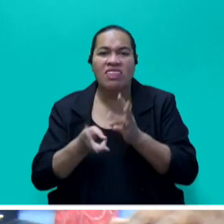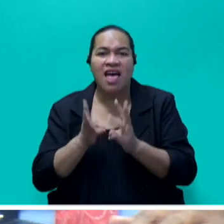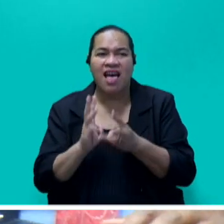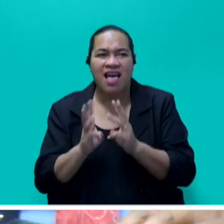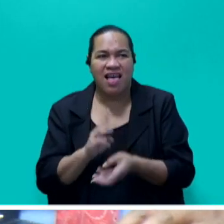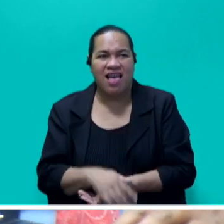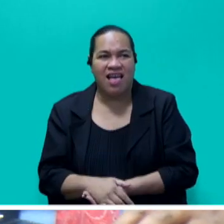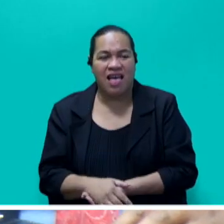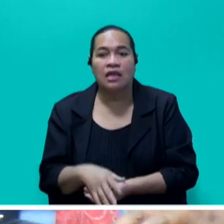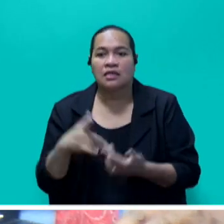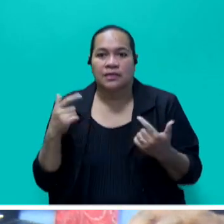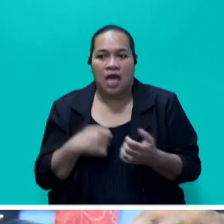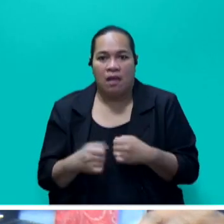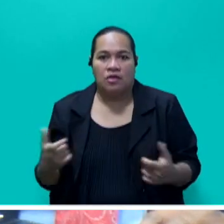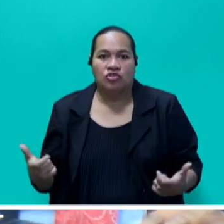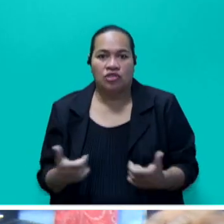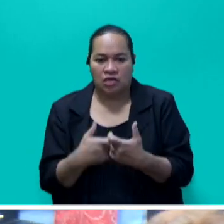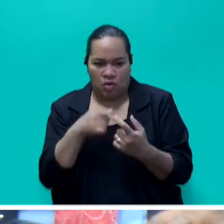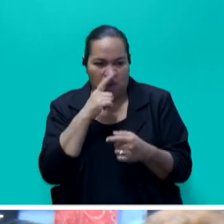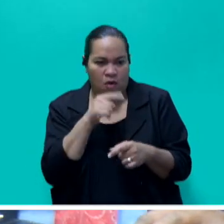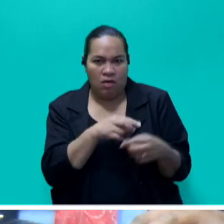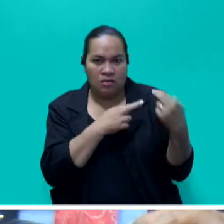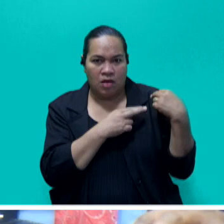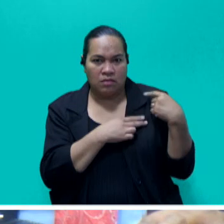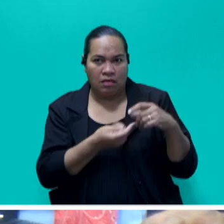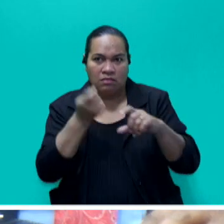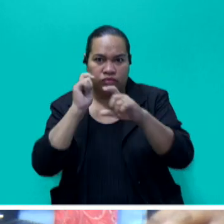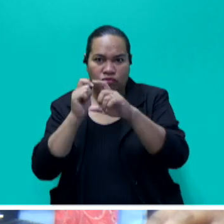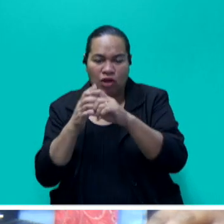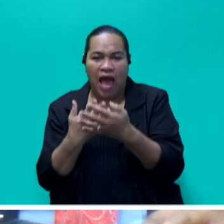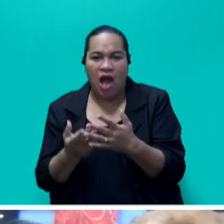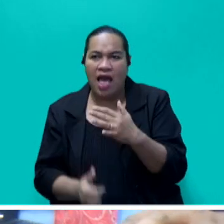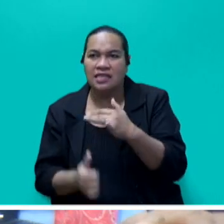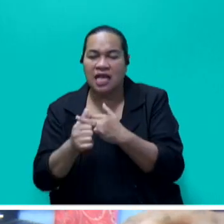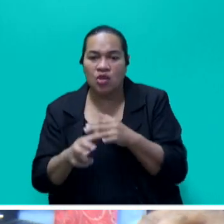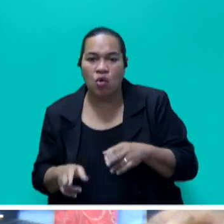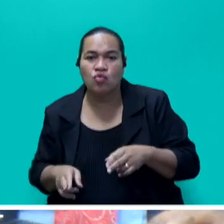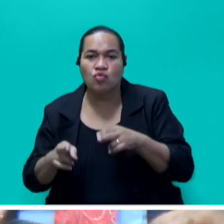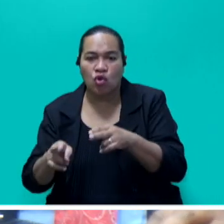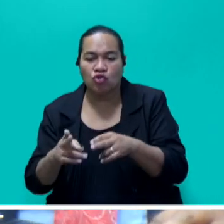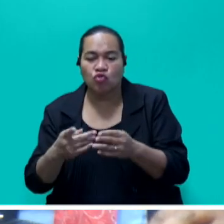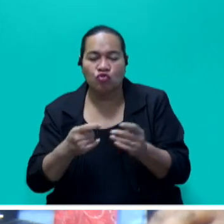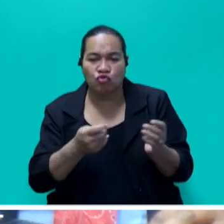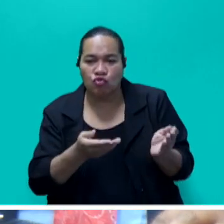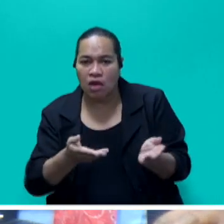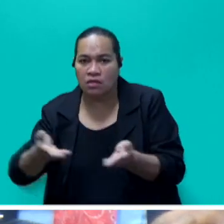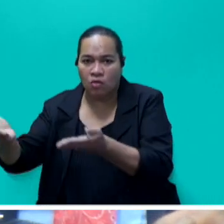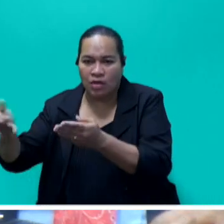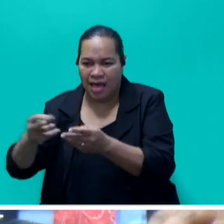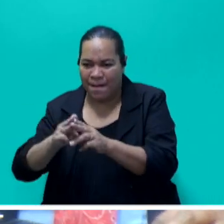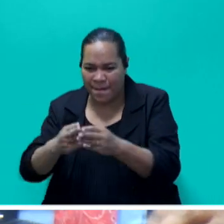some challenges to the contractor in terms of accessing road to transport the materials to the